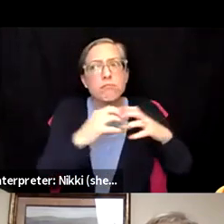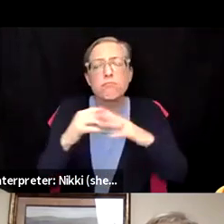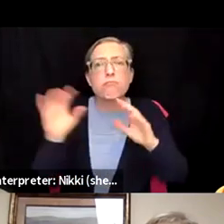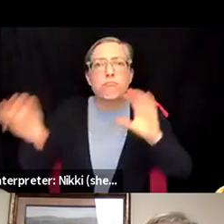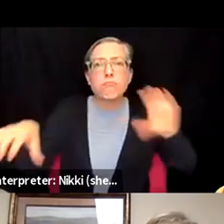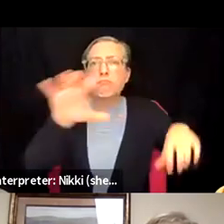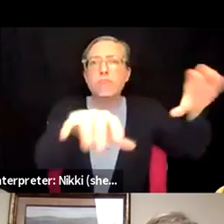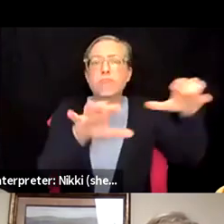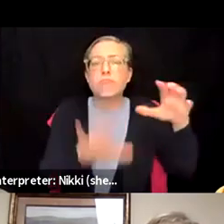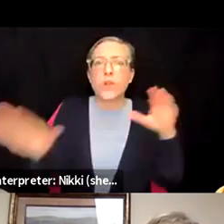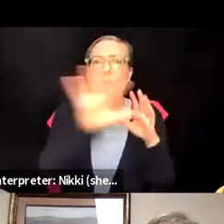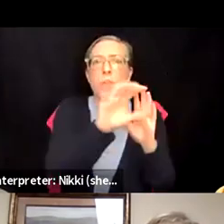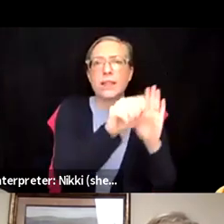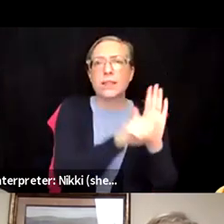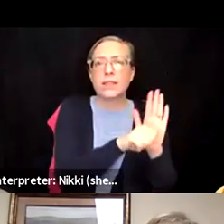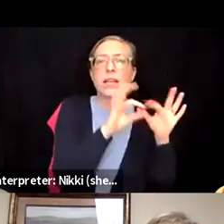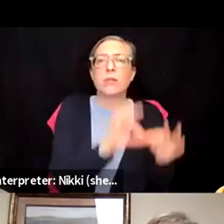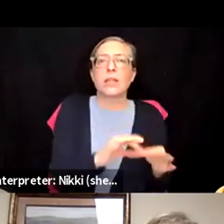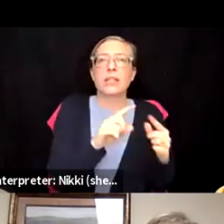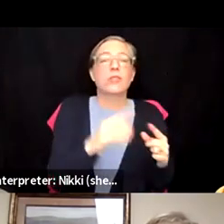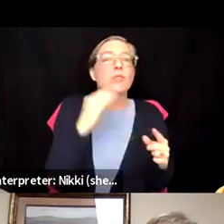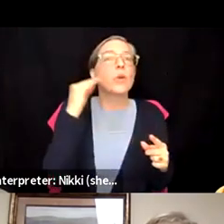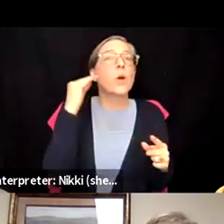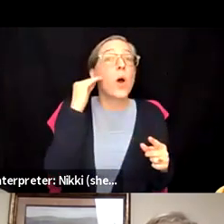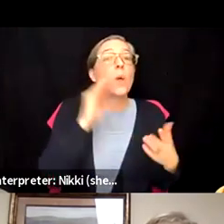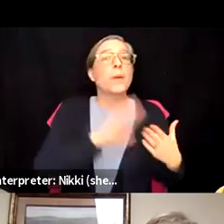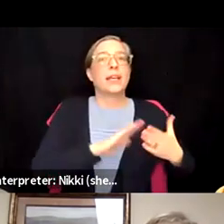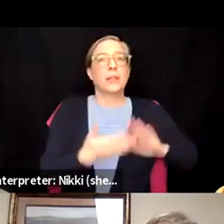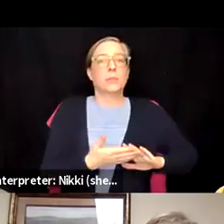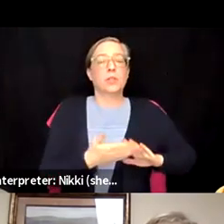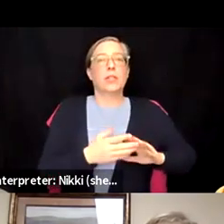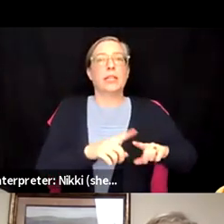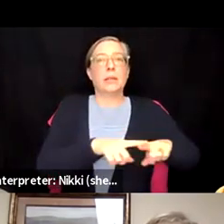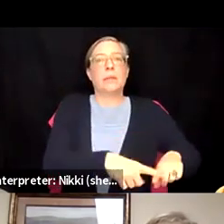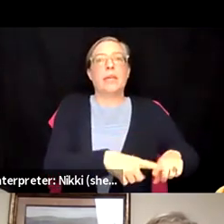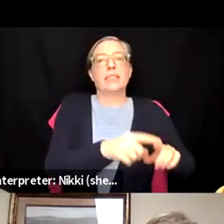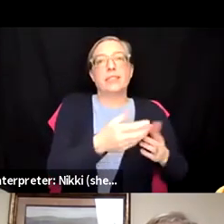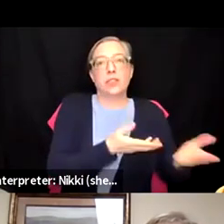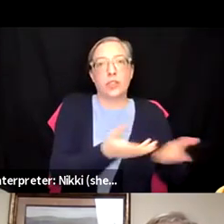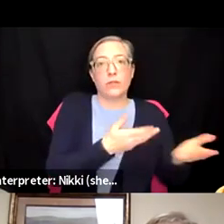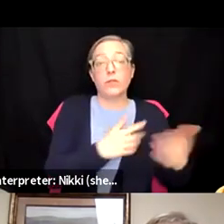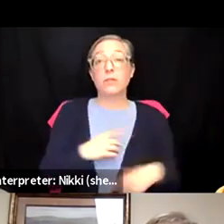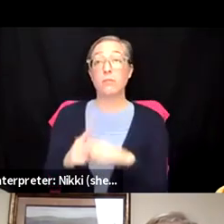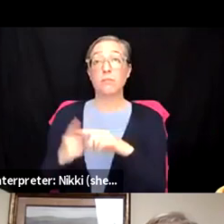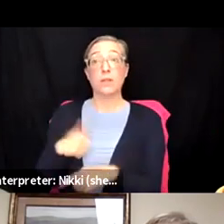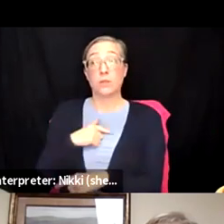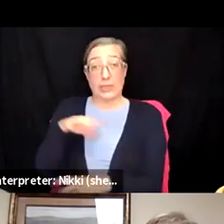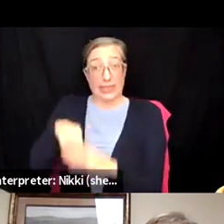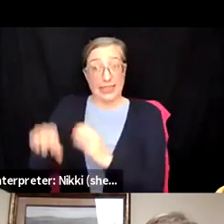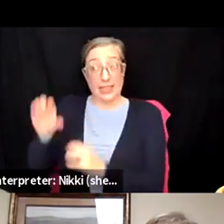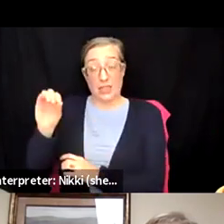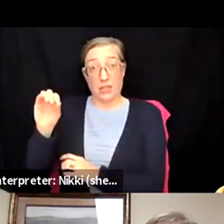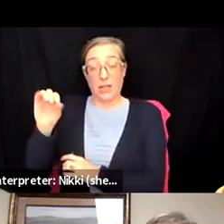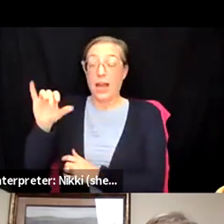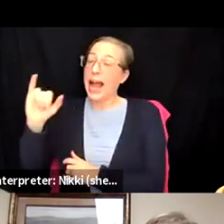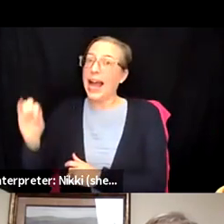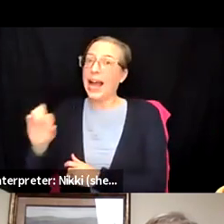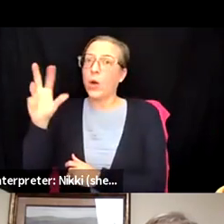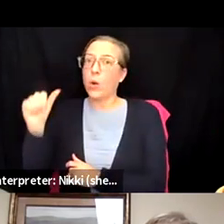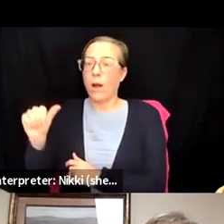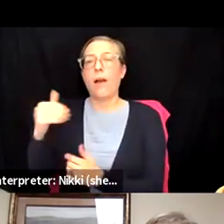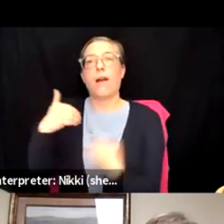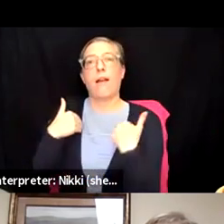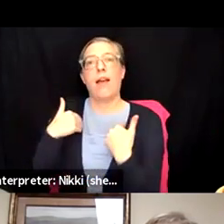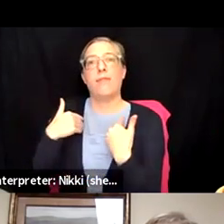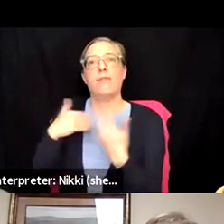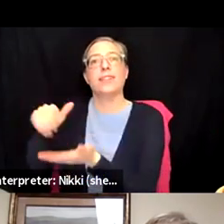community-based services, age and disabled waiver. We also have a Center for Independent Living in Iowa. And today we're going to be talking about